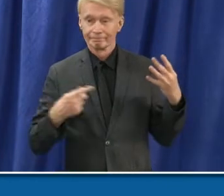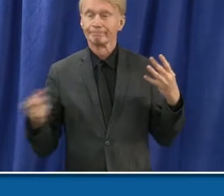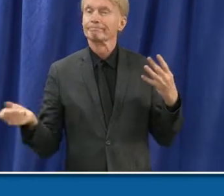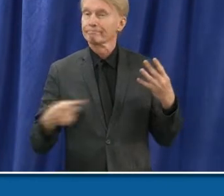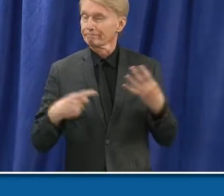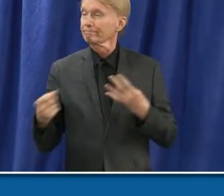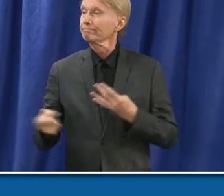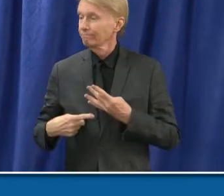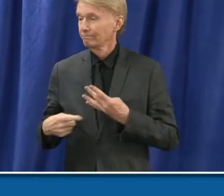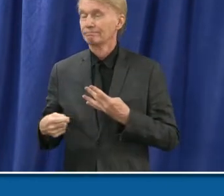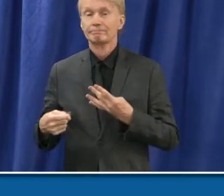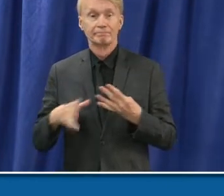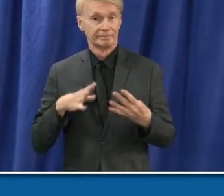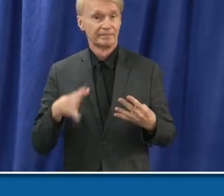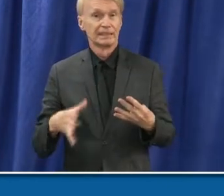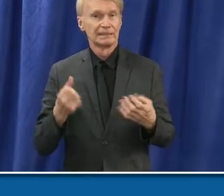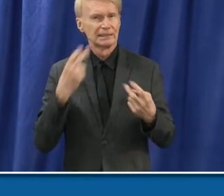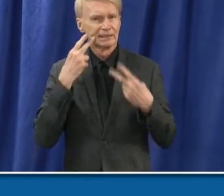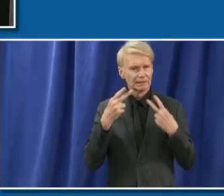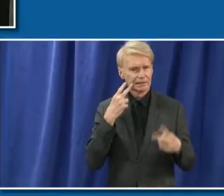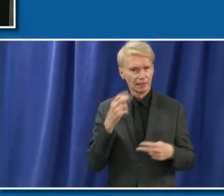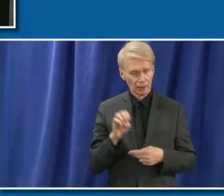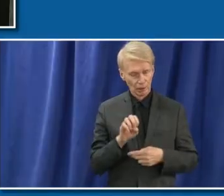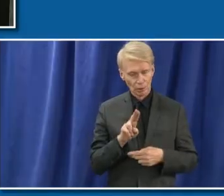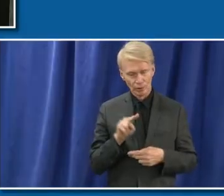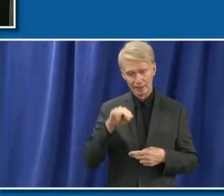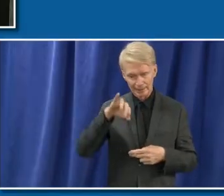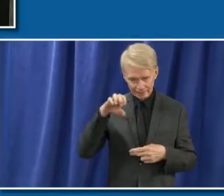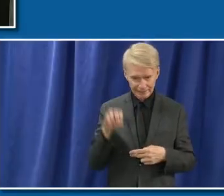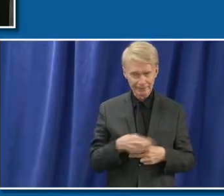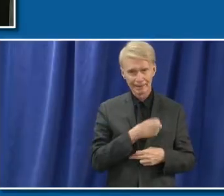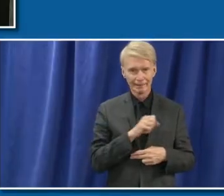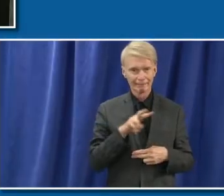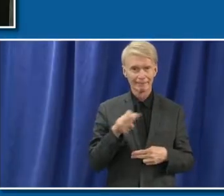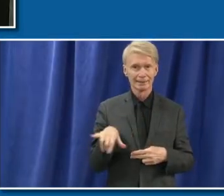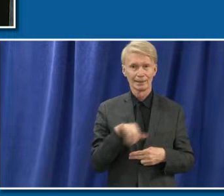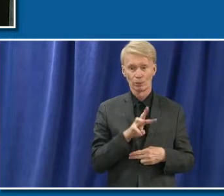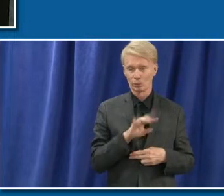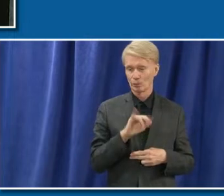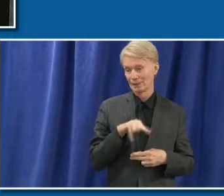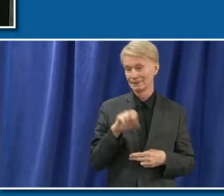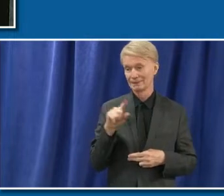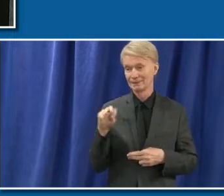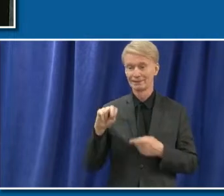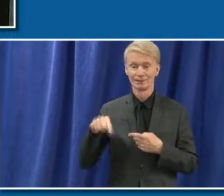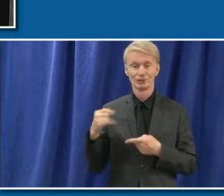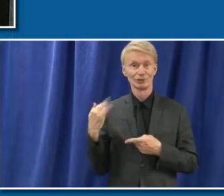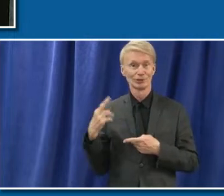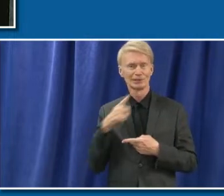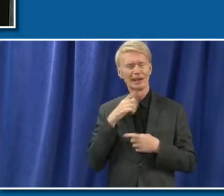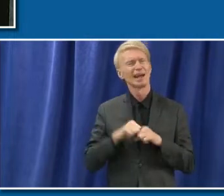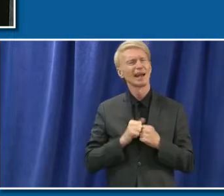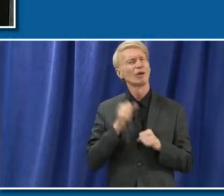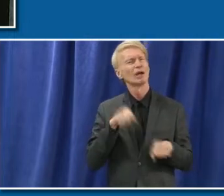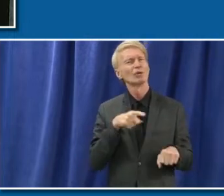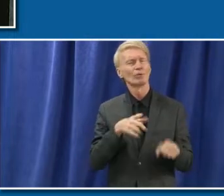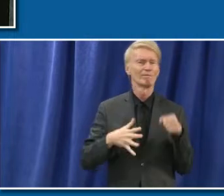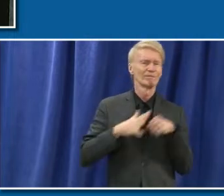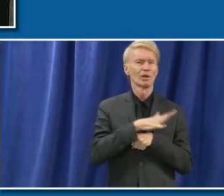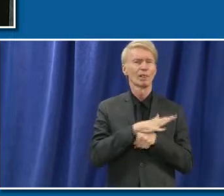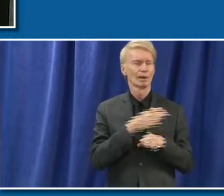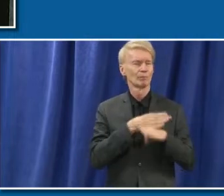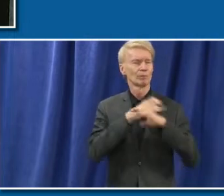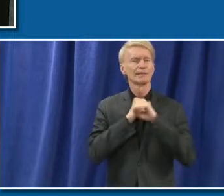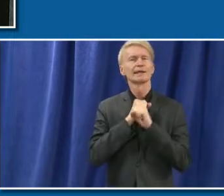I think we can, let's take this one. Eunice Teddy Winston Jr. is asking, how can you be fully protected if